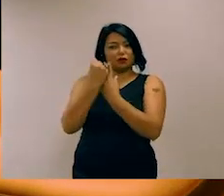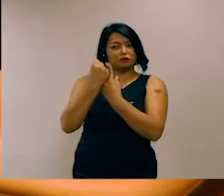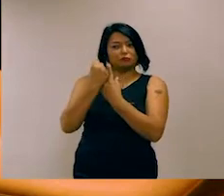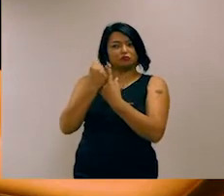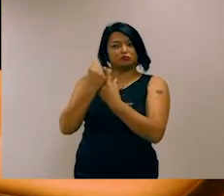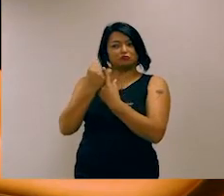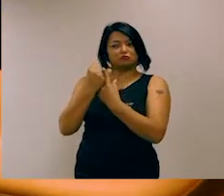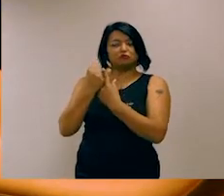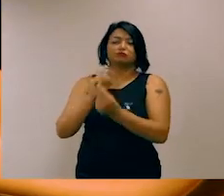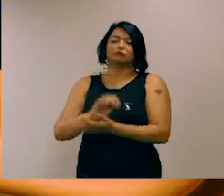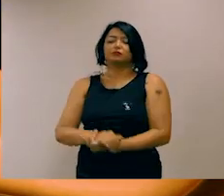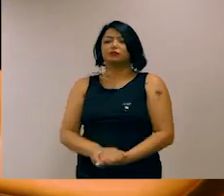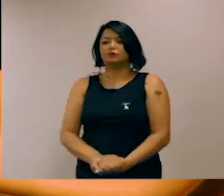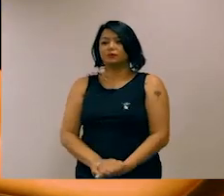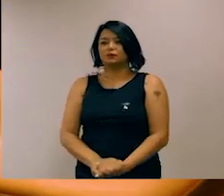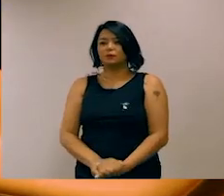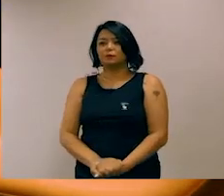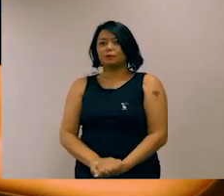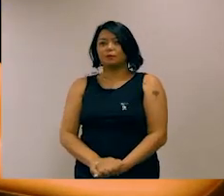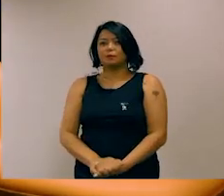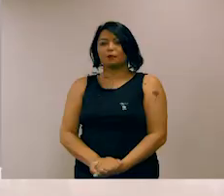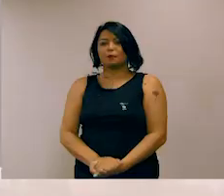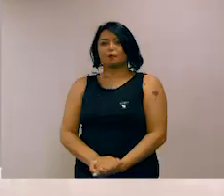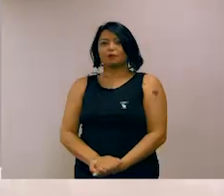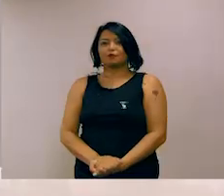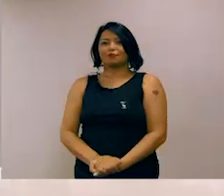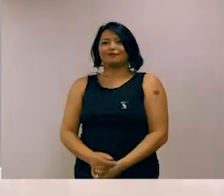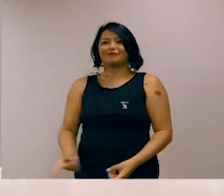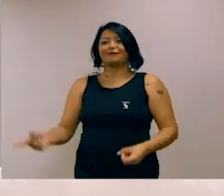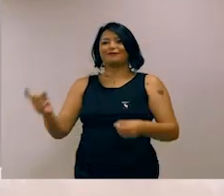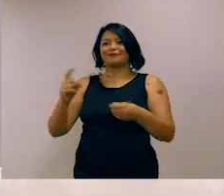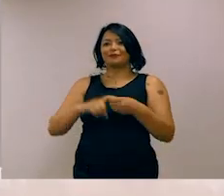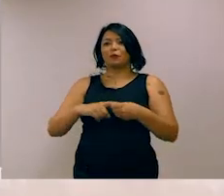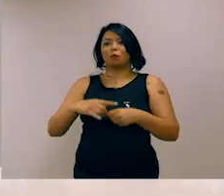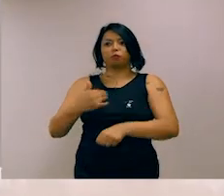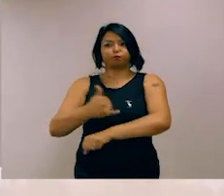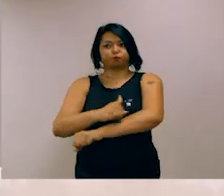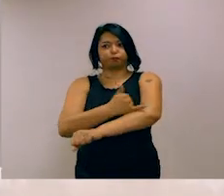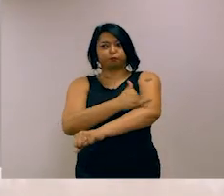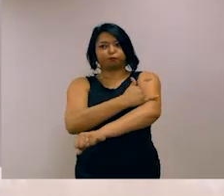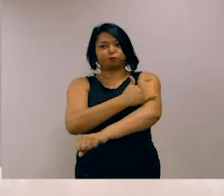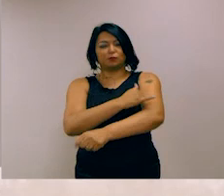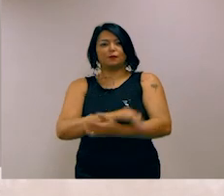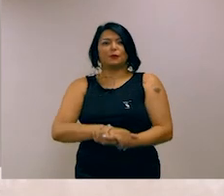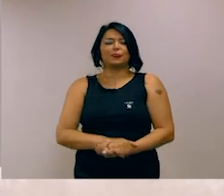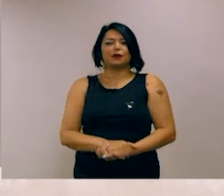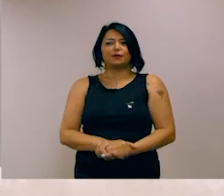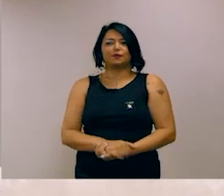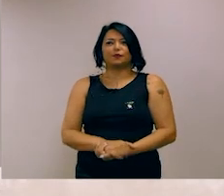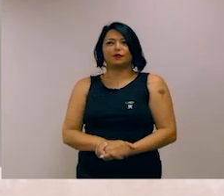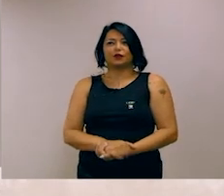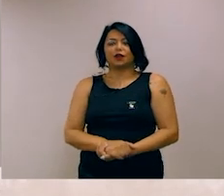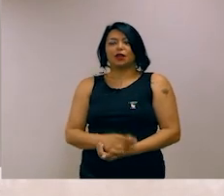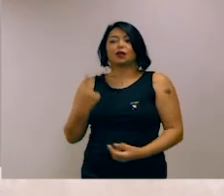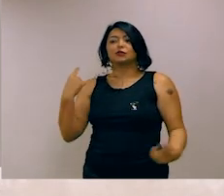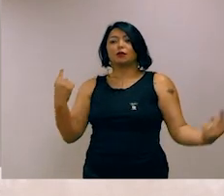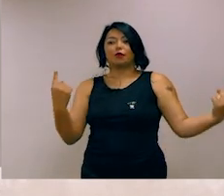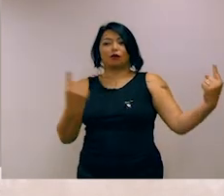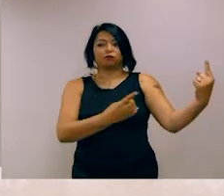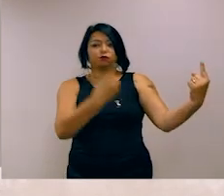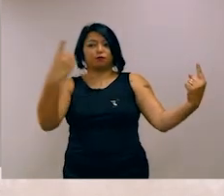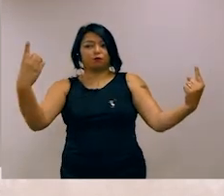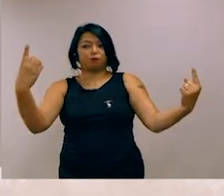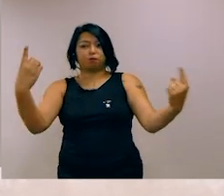So back to our chubby guy. So now let's say we have established a causal direction between fast food